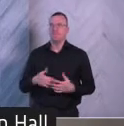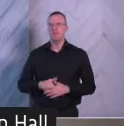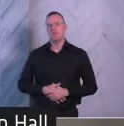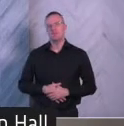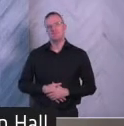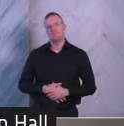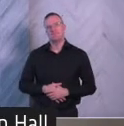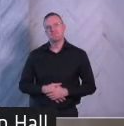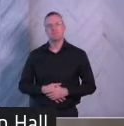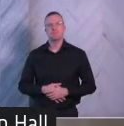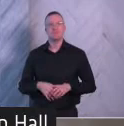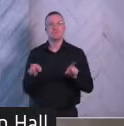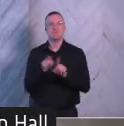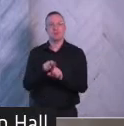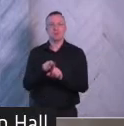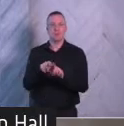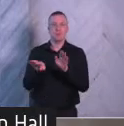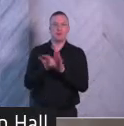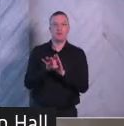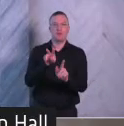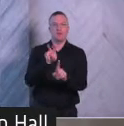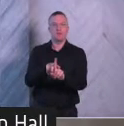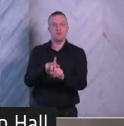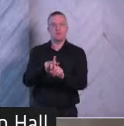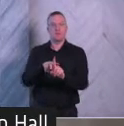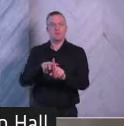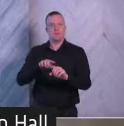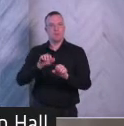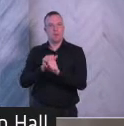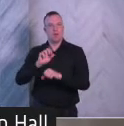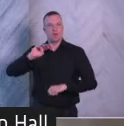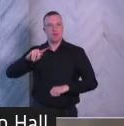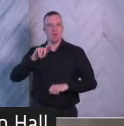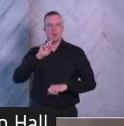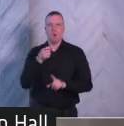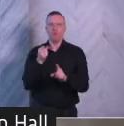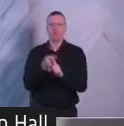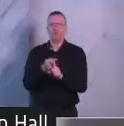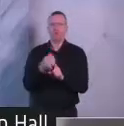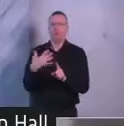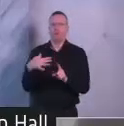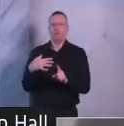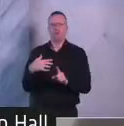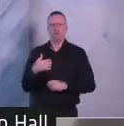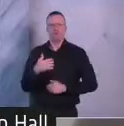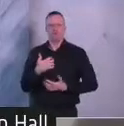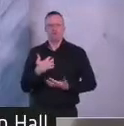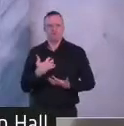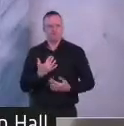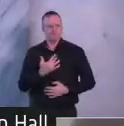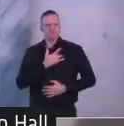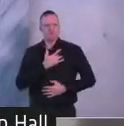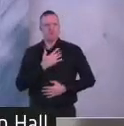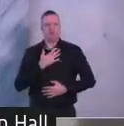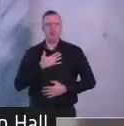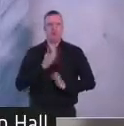As an elected member of parliament, I think that hits pretty close to home for me. My number one talent assessment